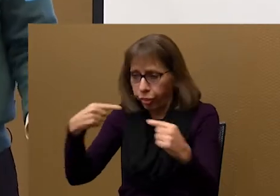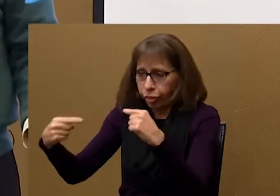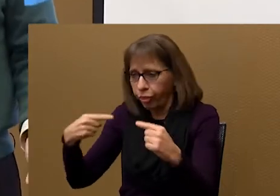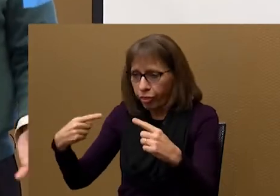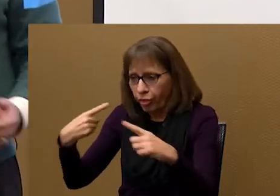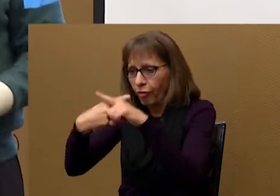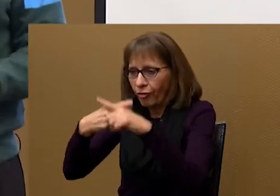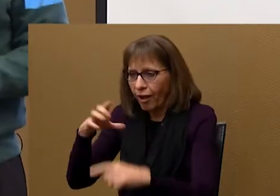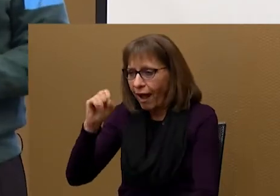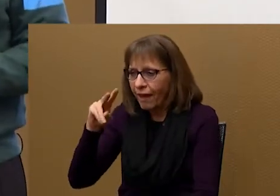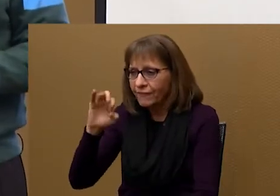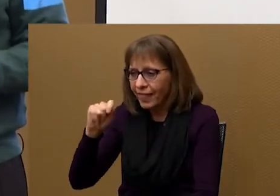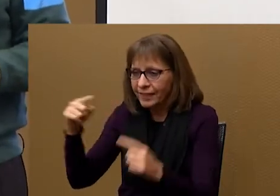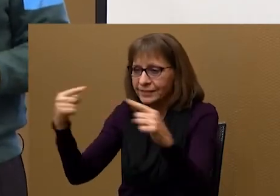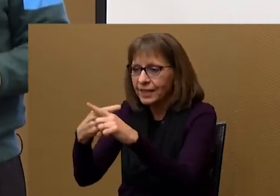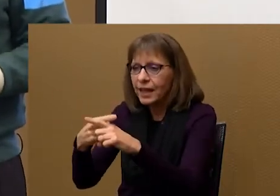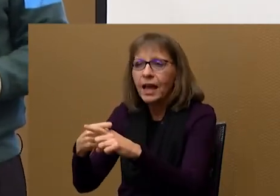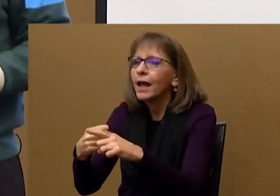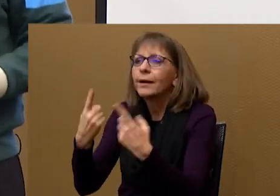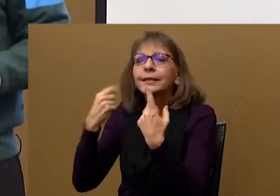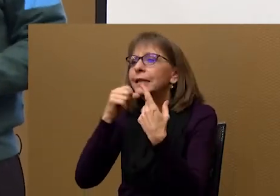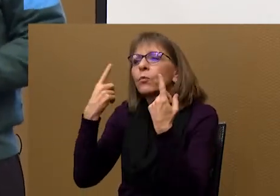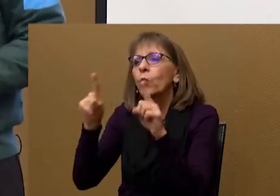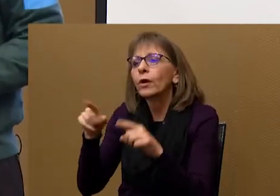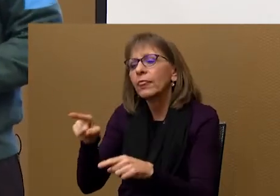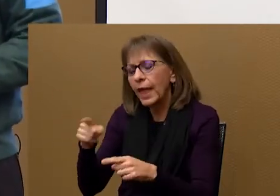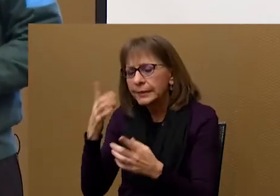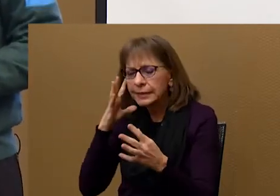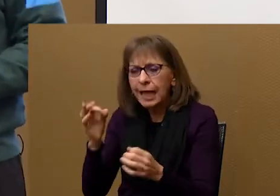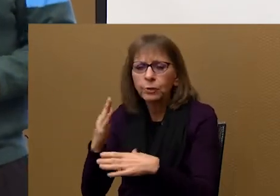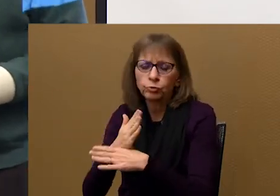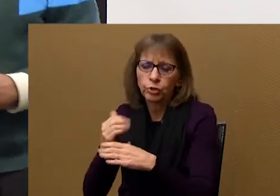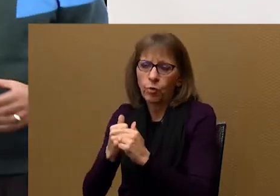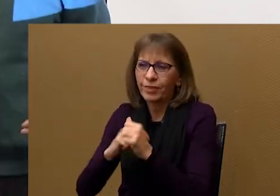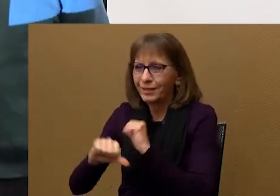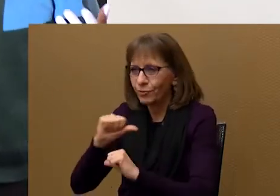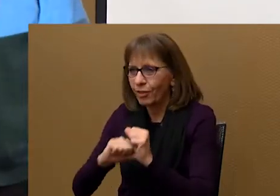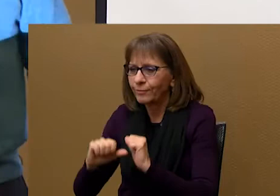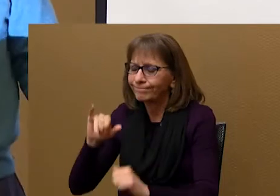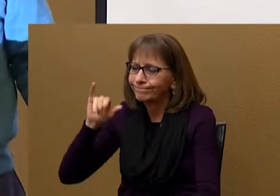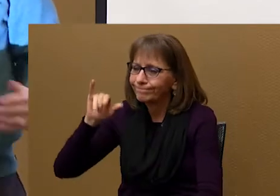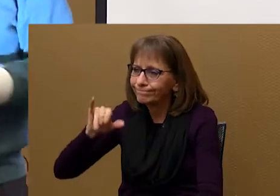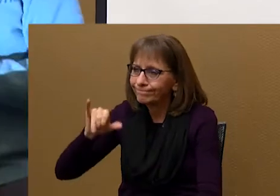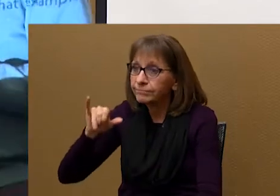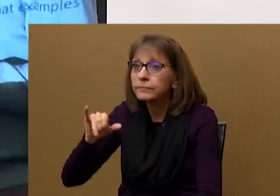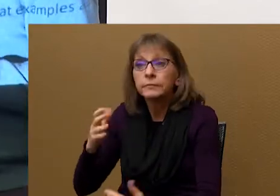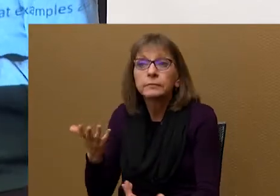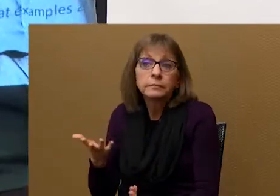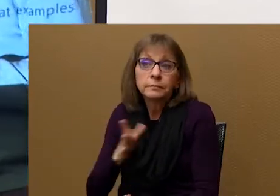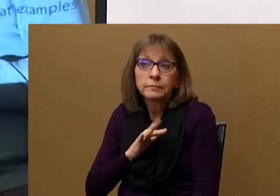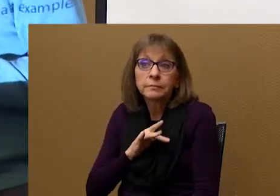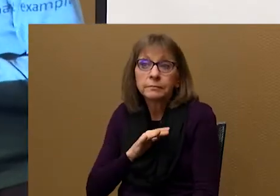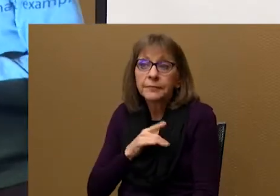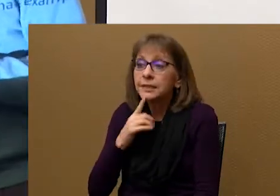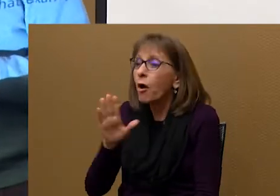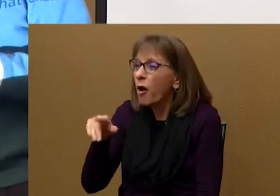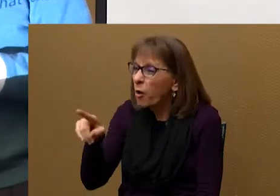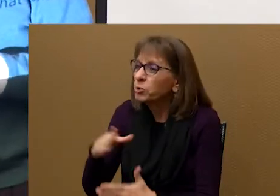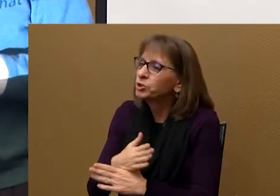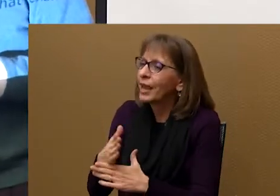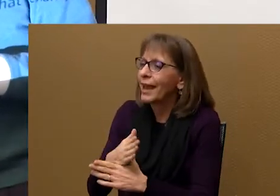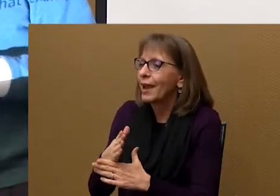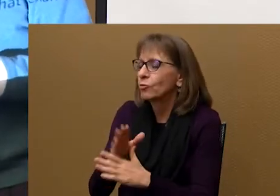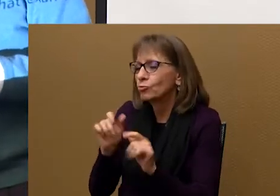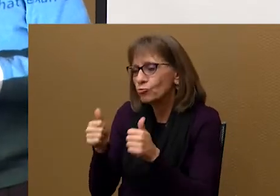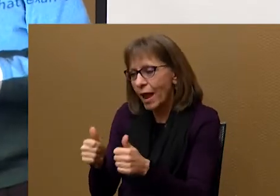weren't having a conflict. So they were using sharing skills, which is wonderful. He pointed out you're using sharing skills, and